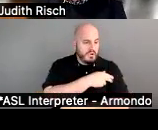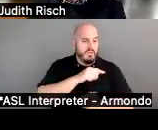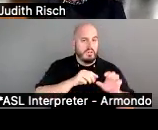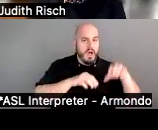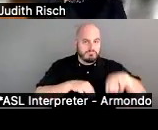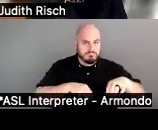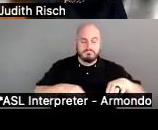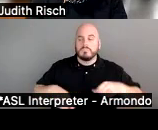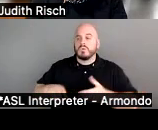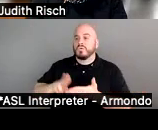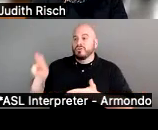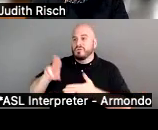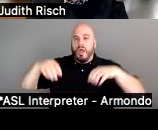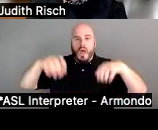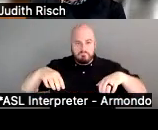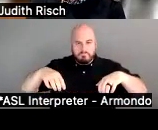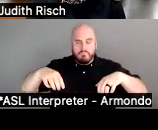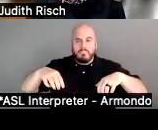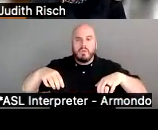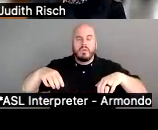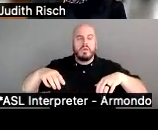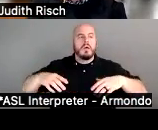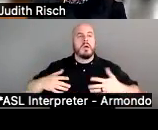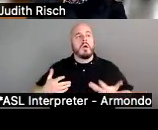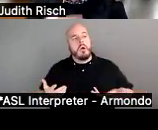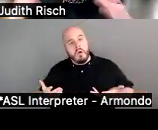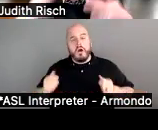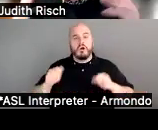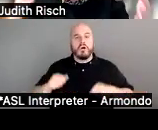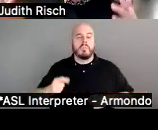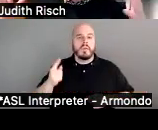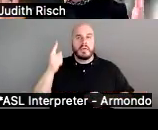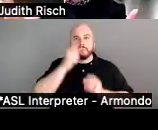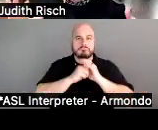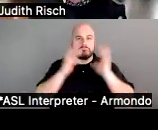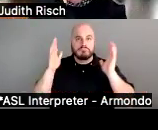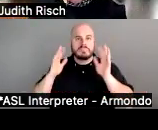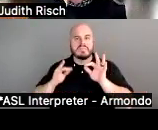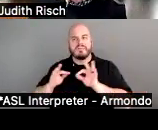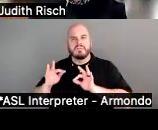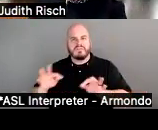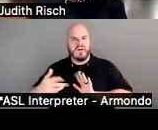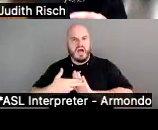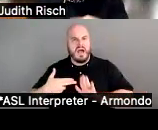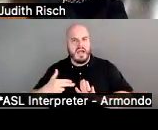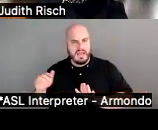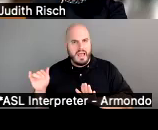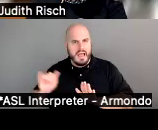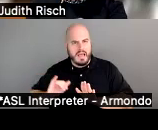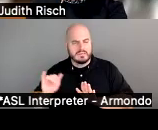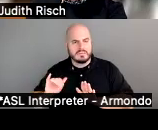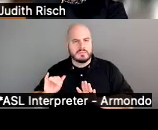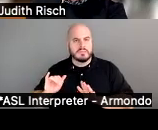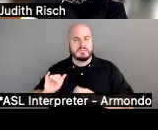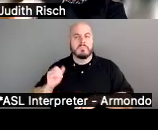university, it could be conceivable with definitions, and I have a bunch of tables and different things. If the money